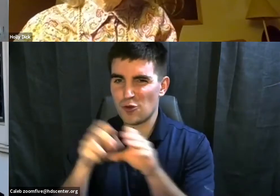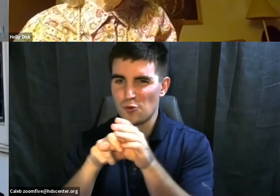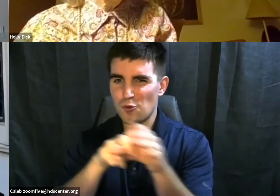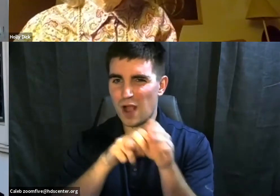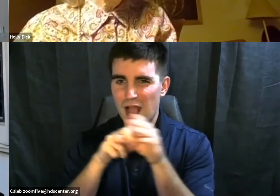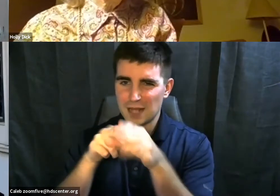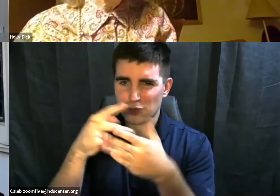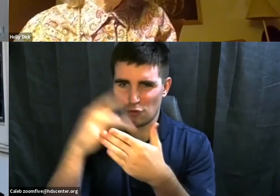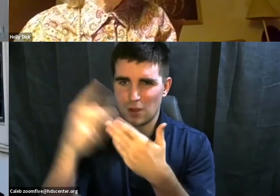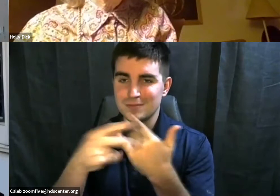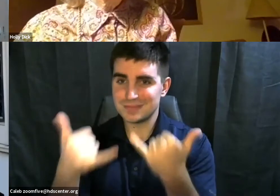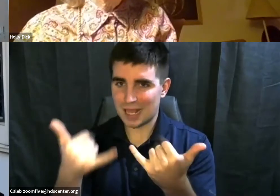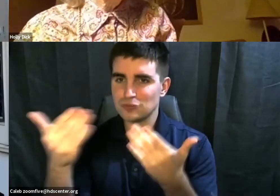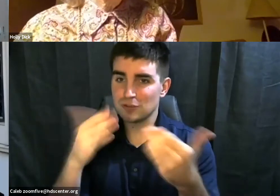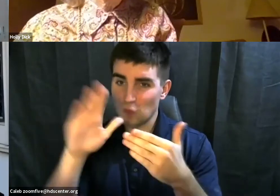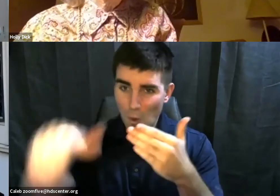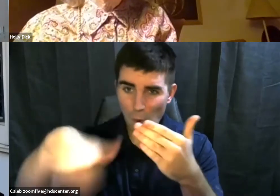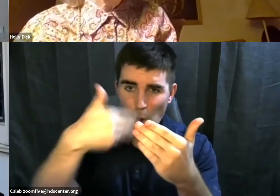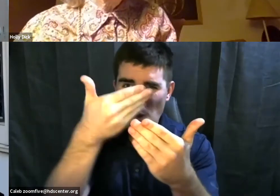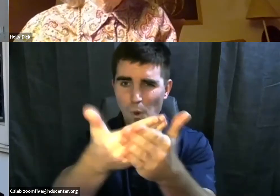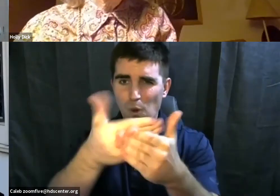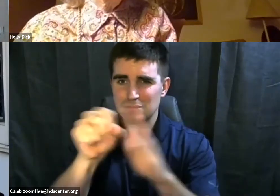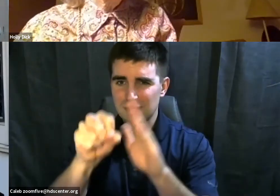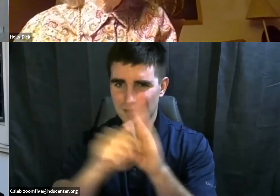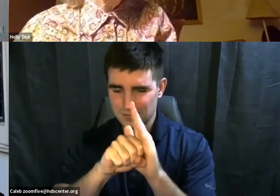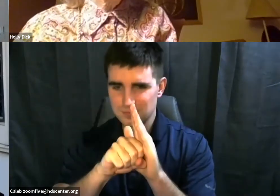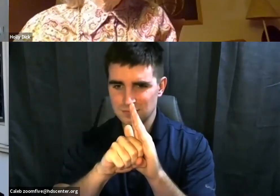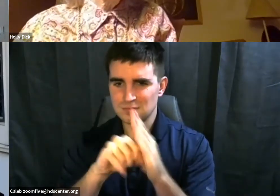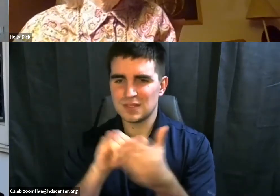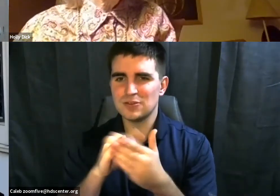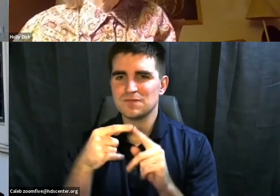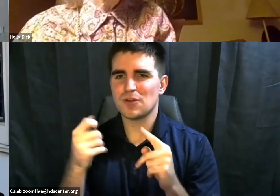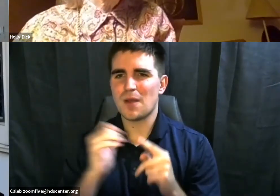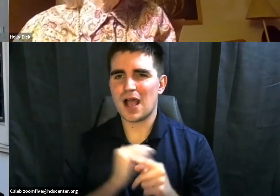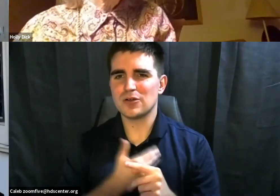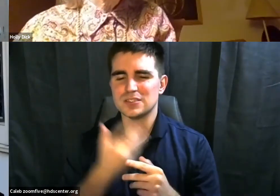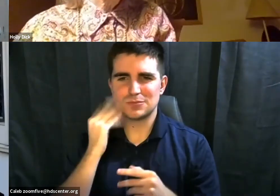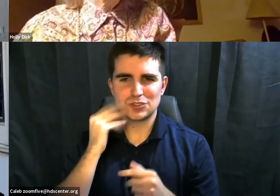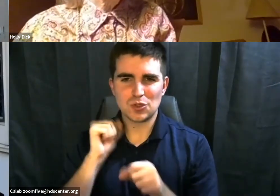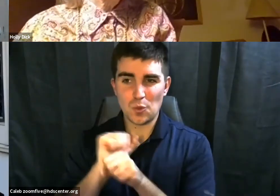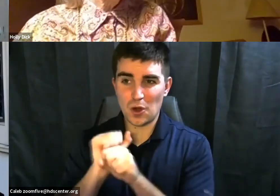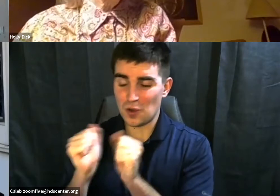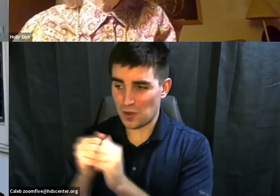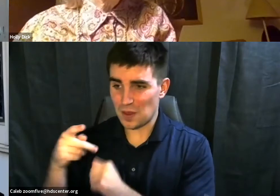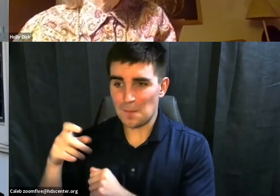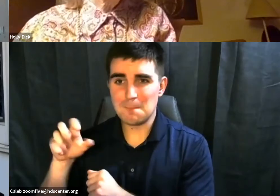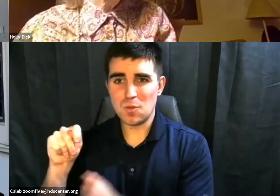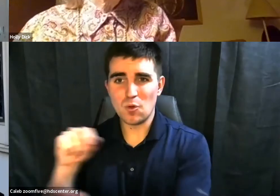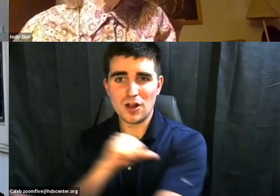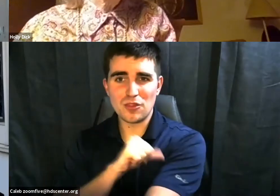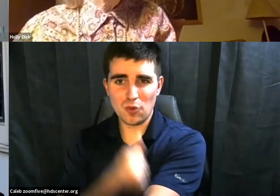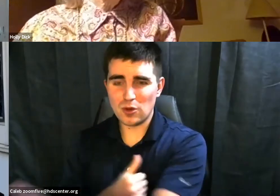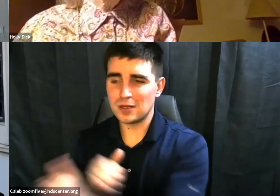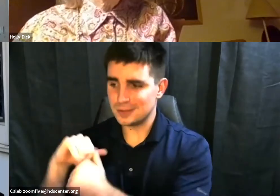state. And it was really, I think, out of our experience with working with Port Authority and building an